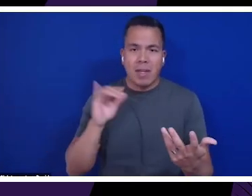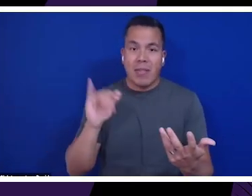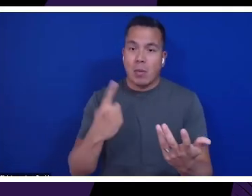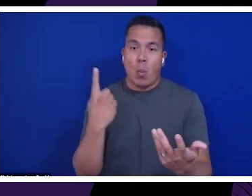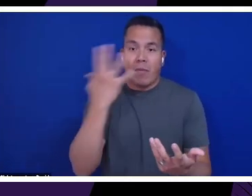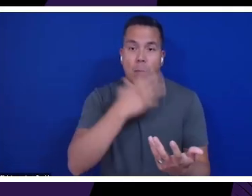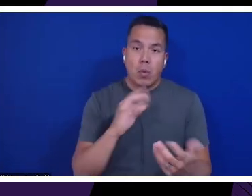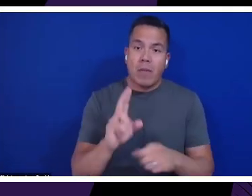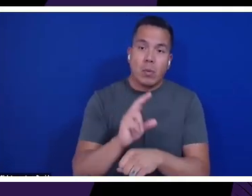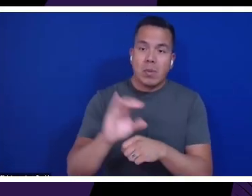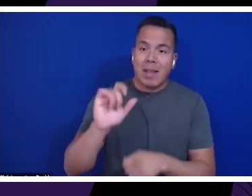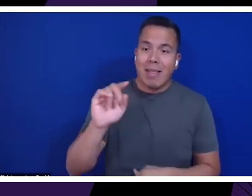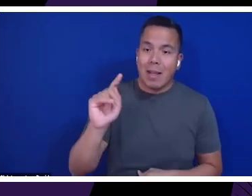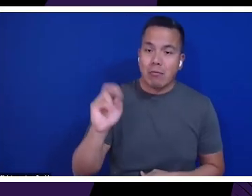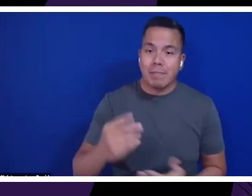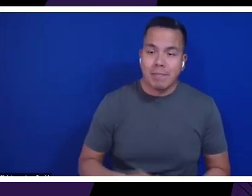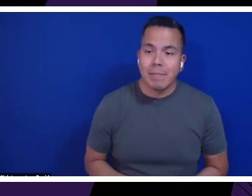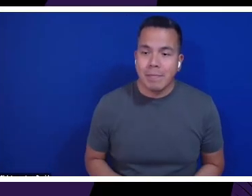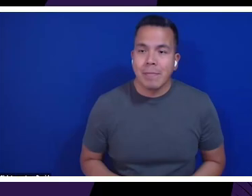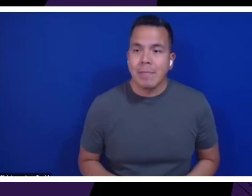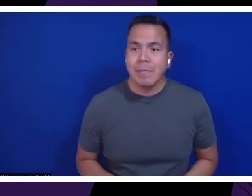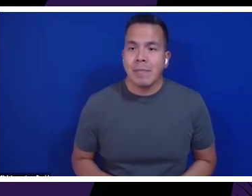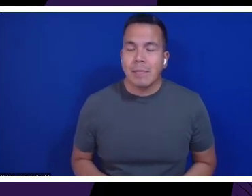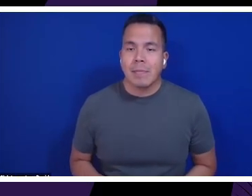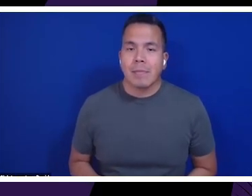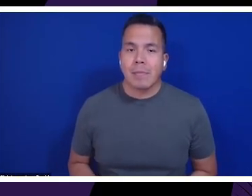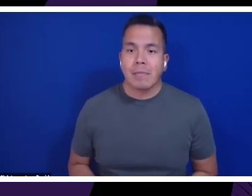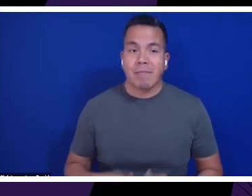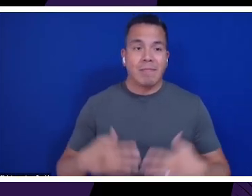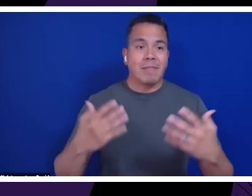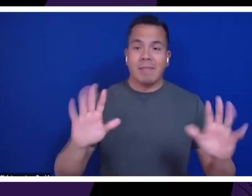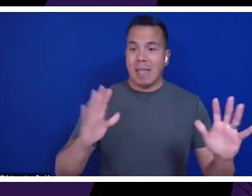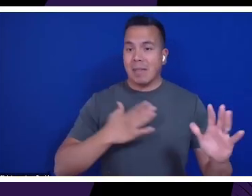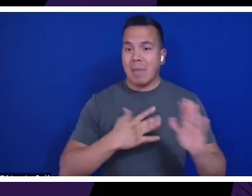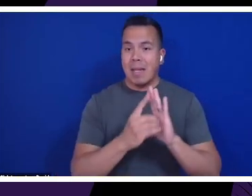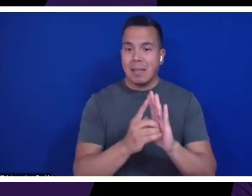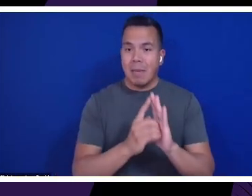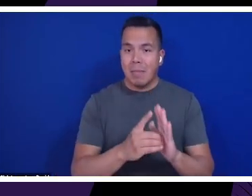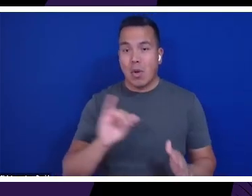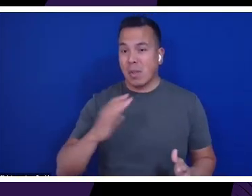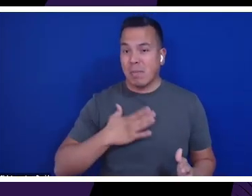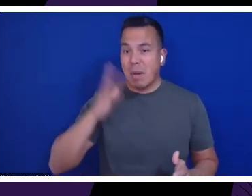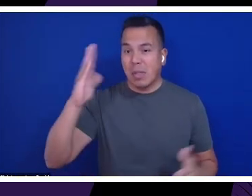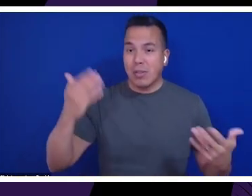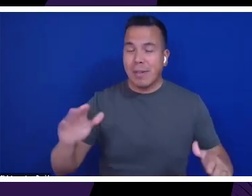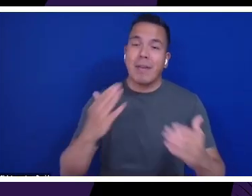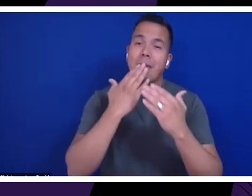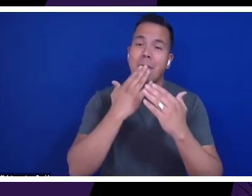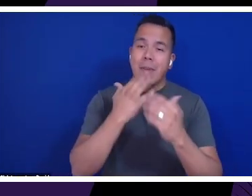of using Electron. And that is the end of the demo and also my presentation. Thank you